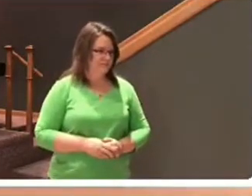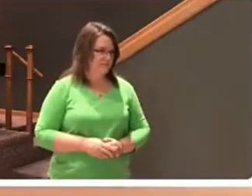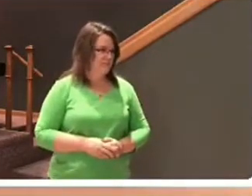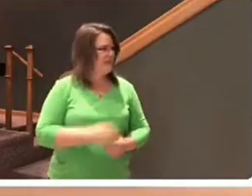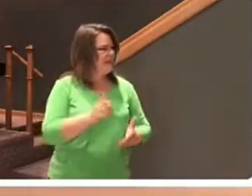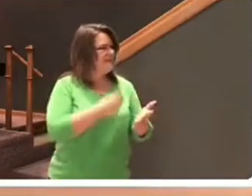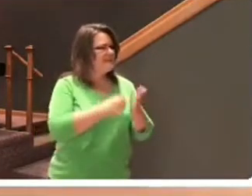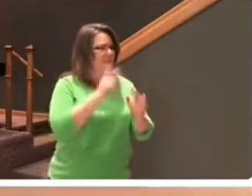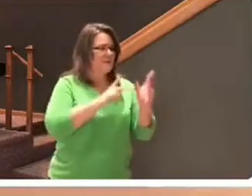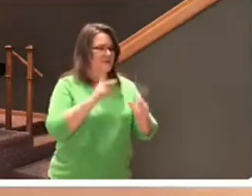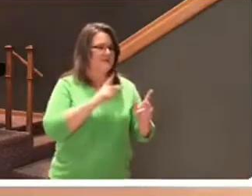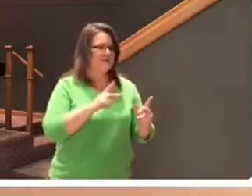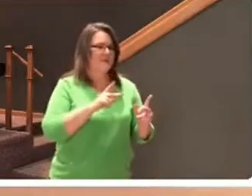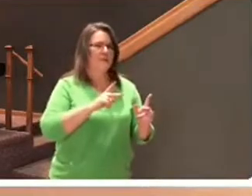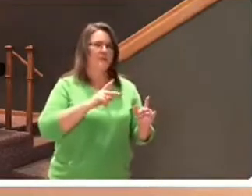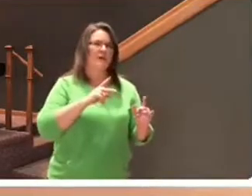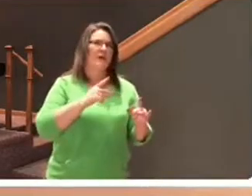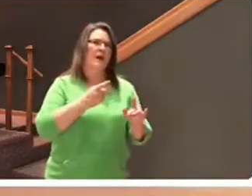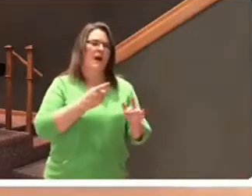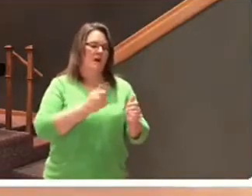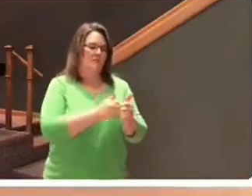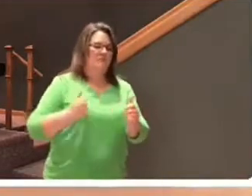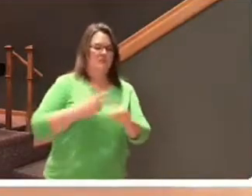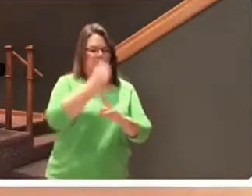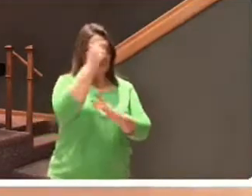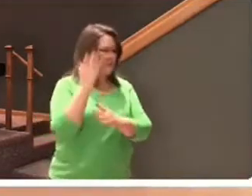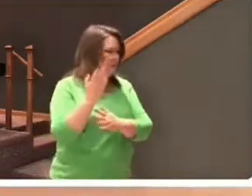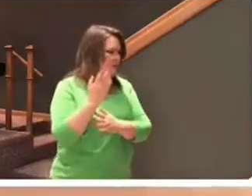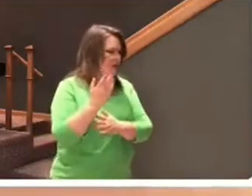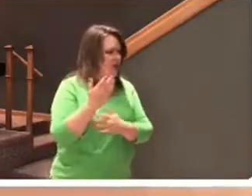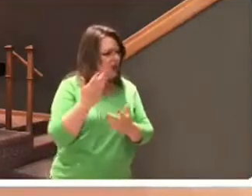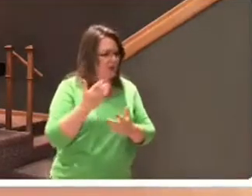You know, sometimes people turn away from God